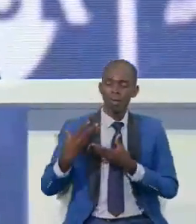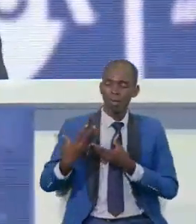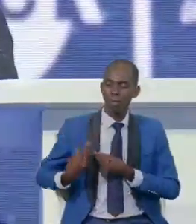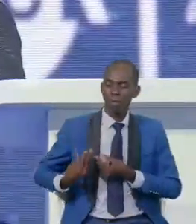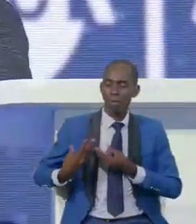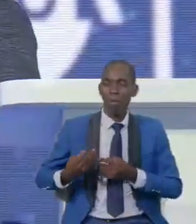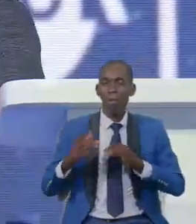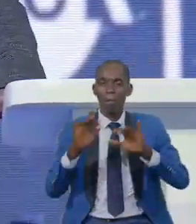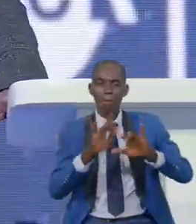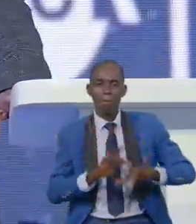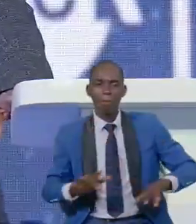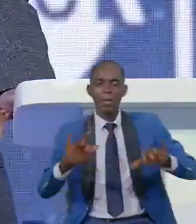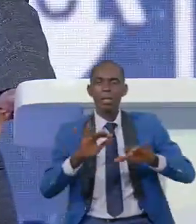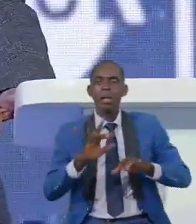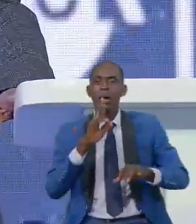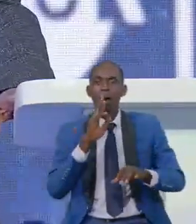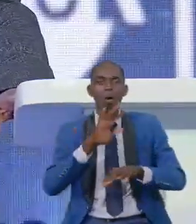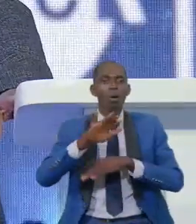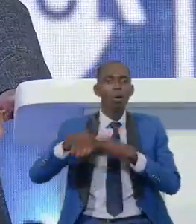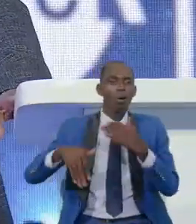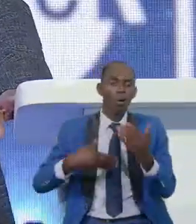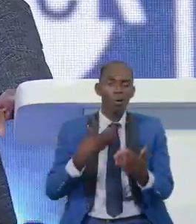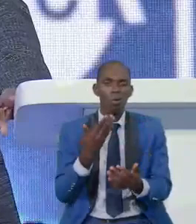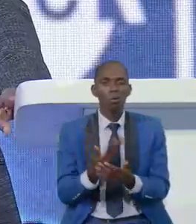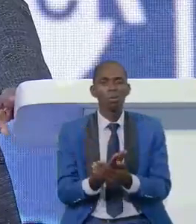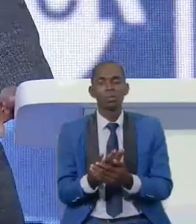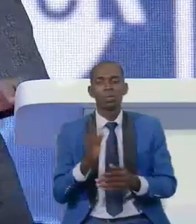all his works.